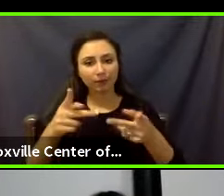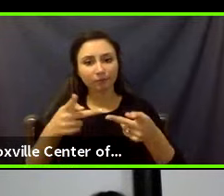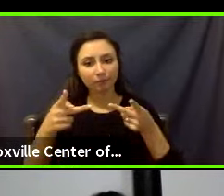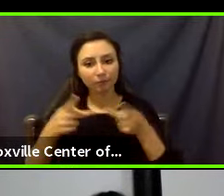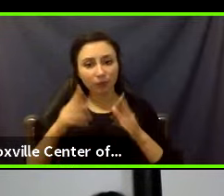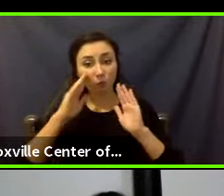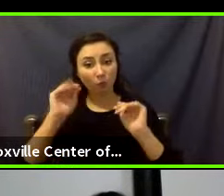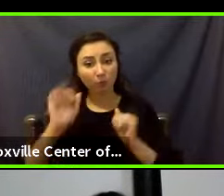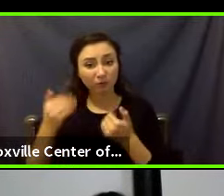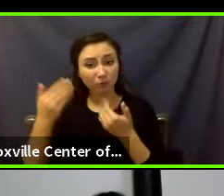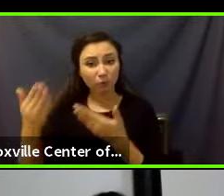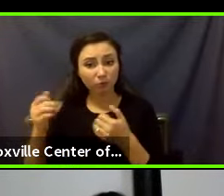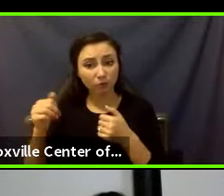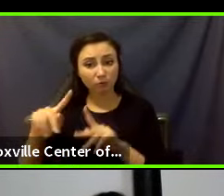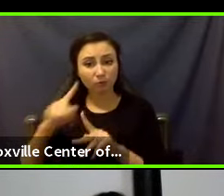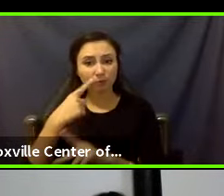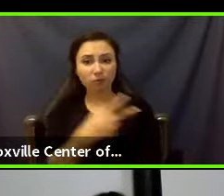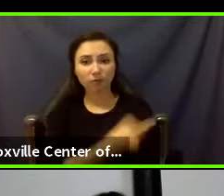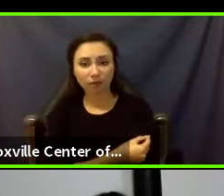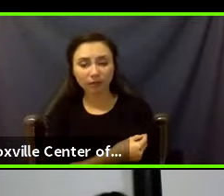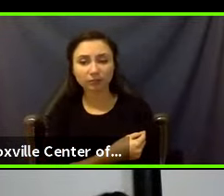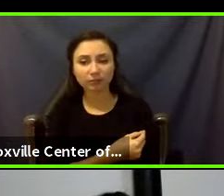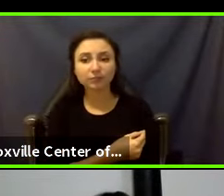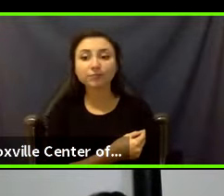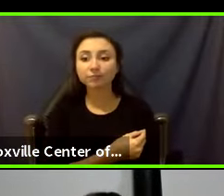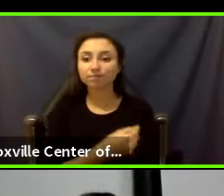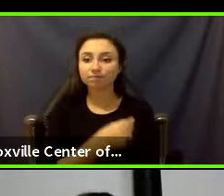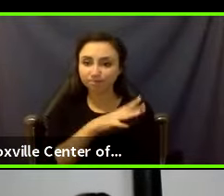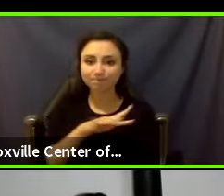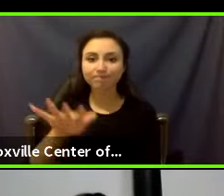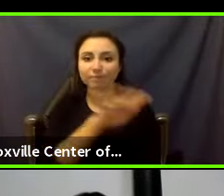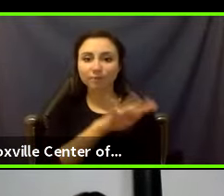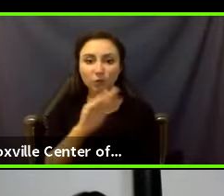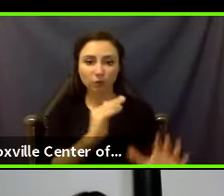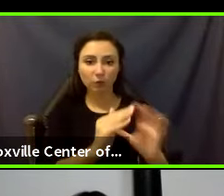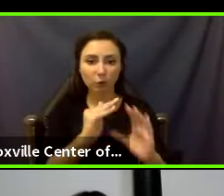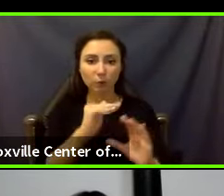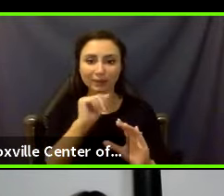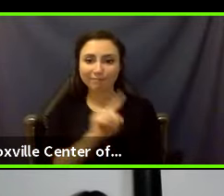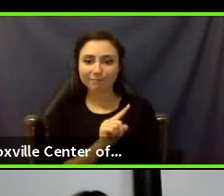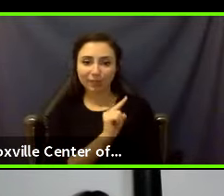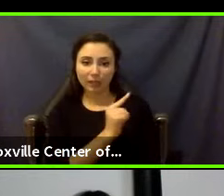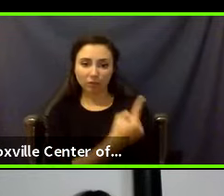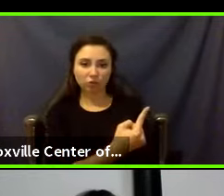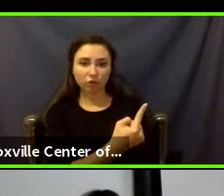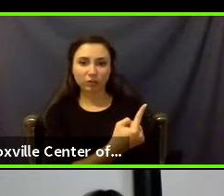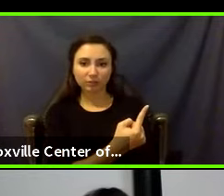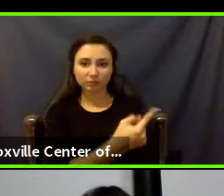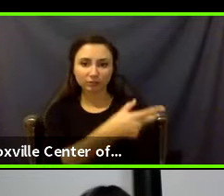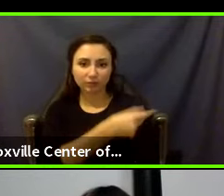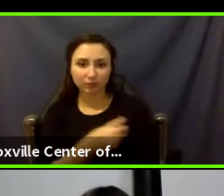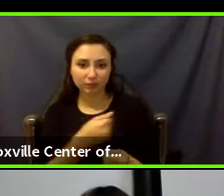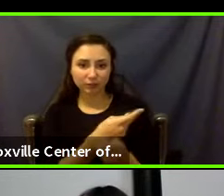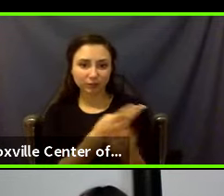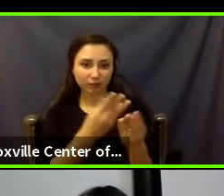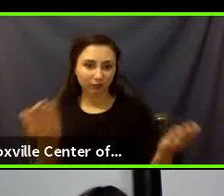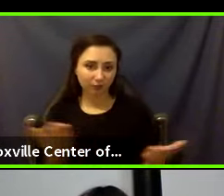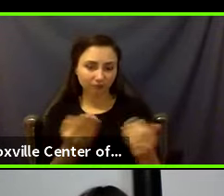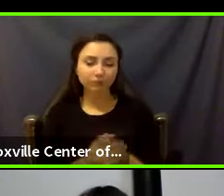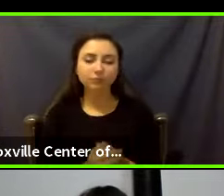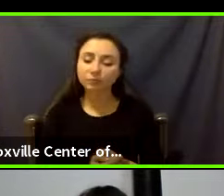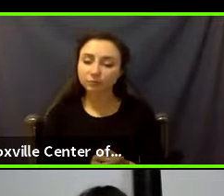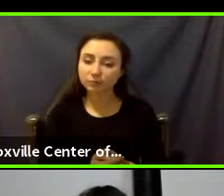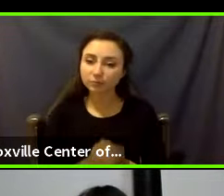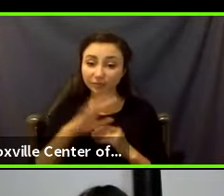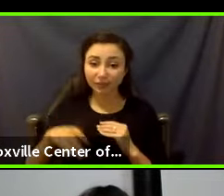offer opportunities for vaccination throughout the community and not just the vaccinations that we're doing. In